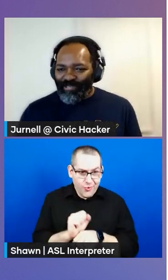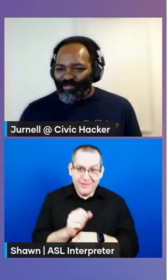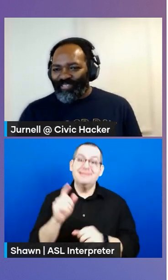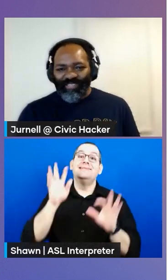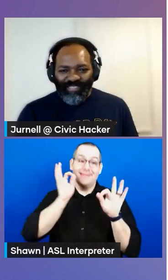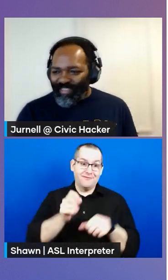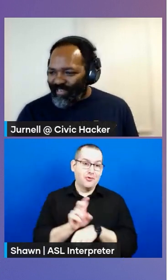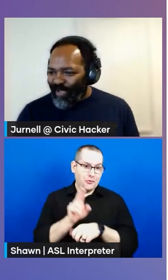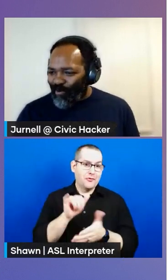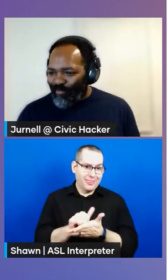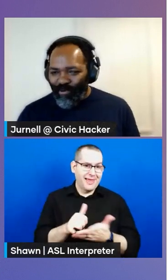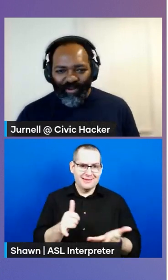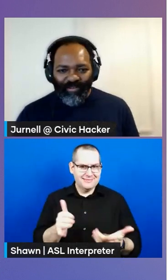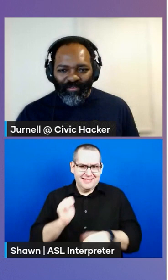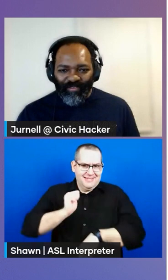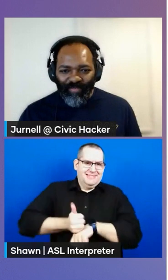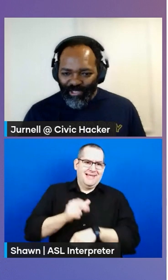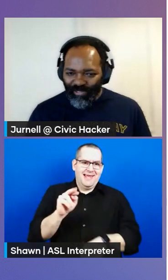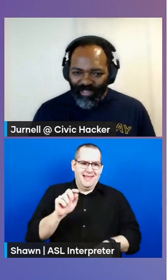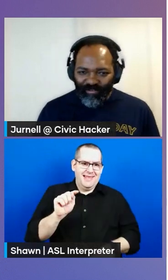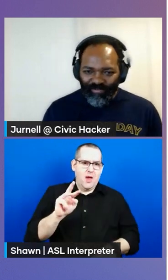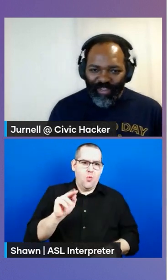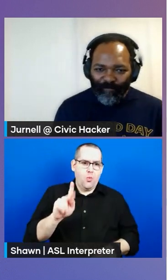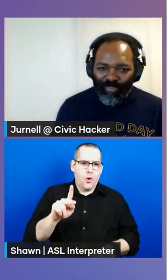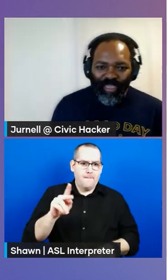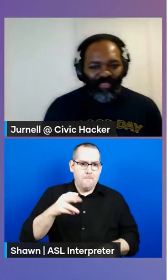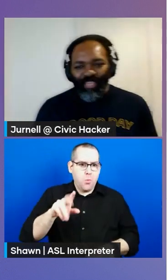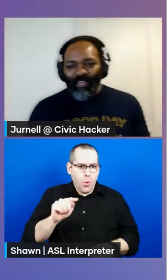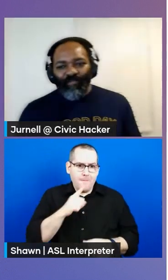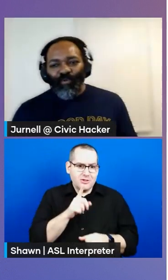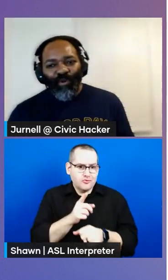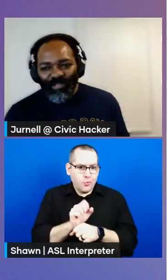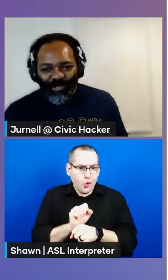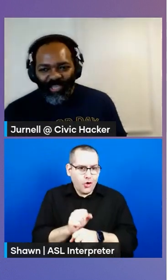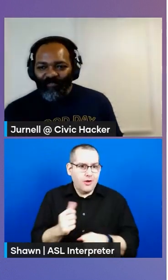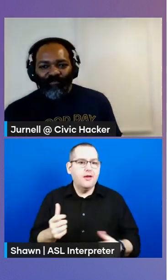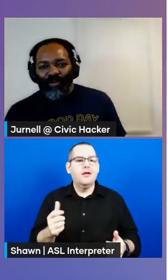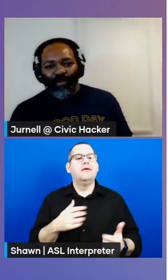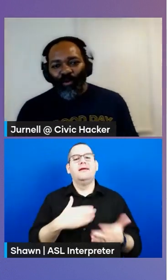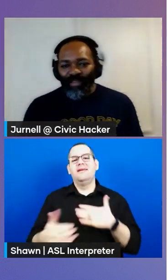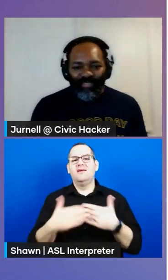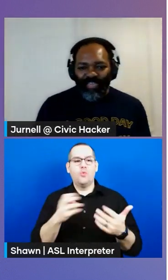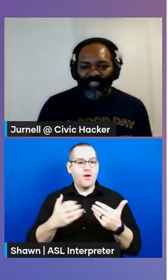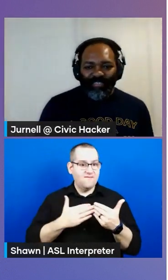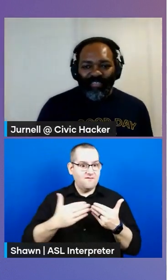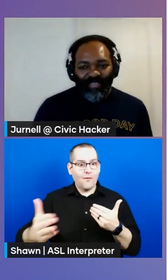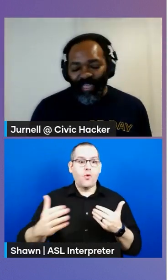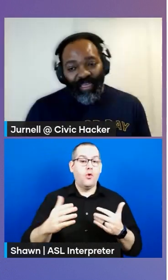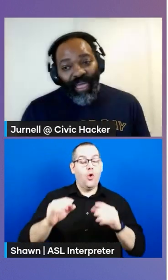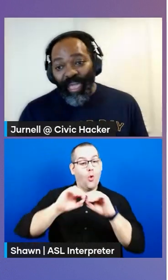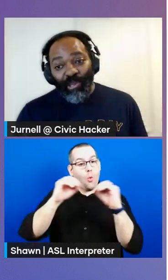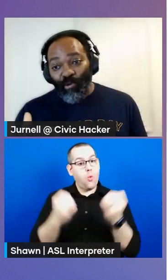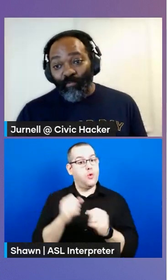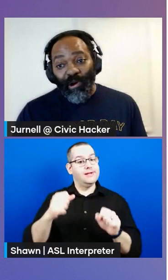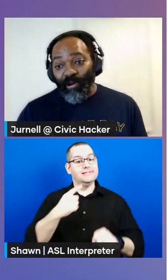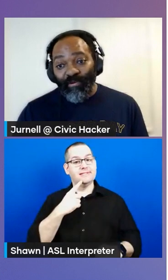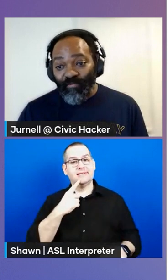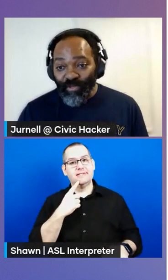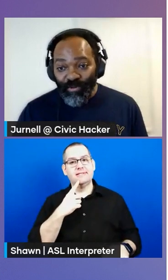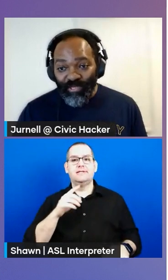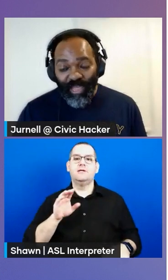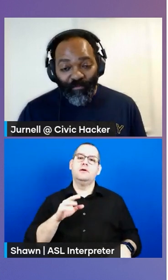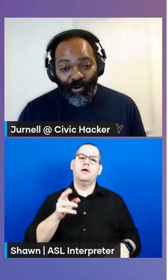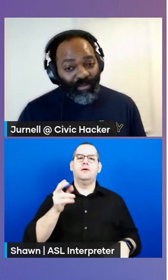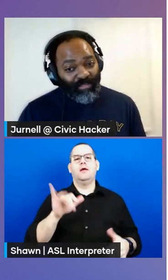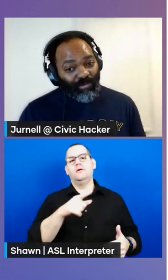use that. As you can see, just set the network port. Make sure it goes, right? And then even if you want to do even further, organizations can say, hey, a bar in order